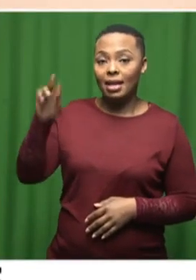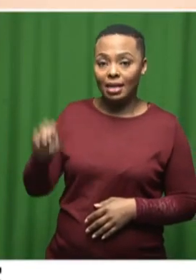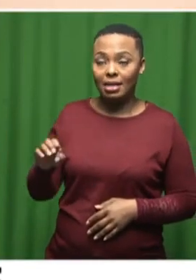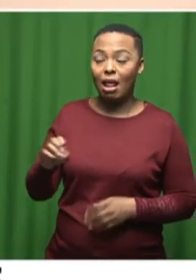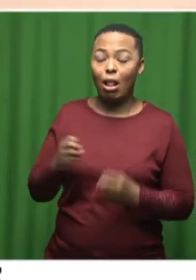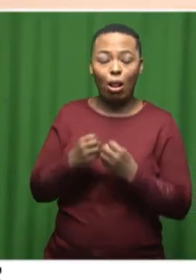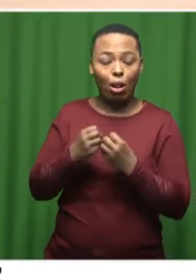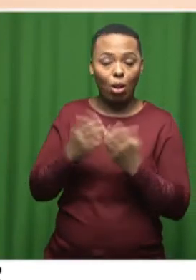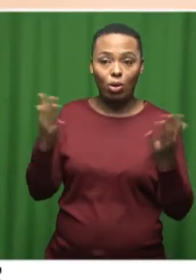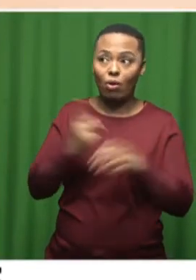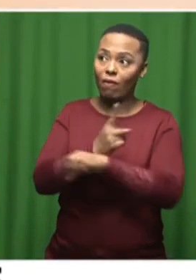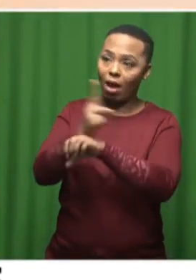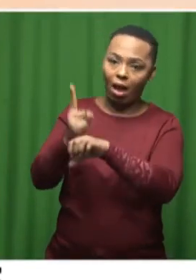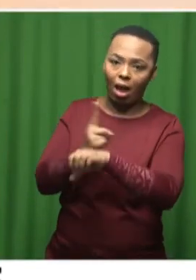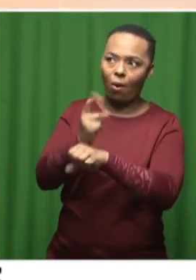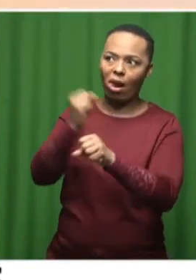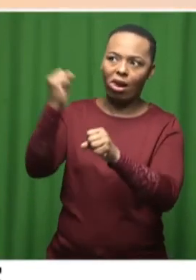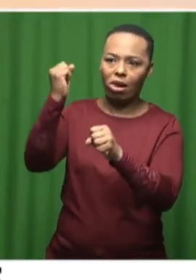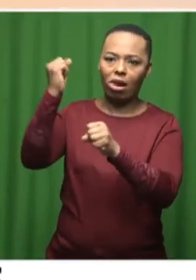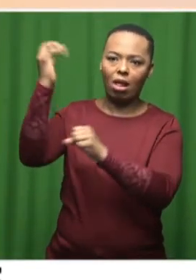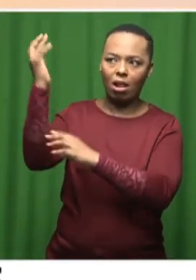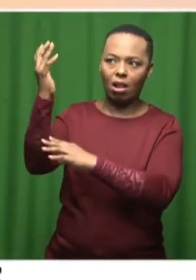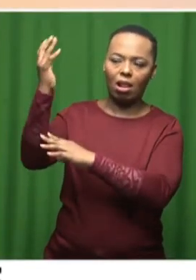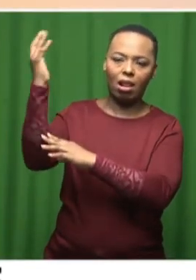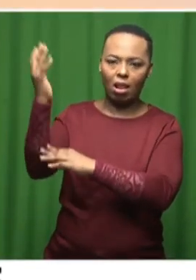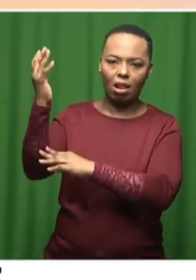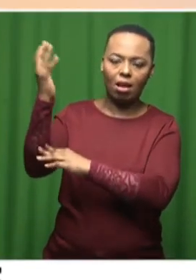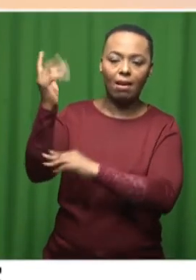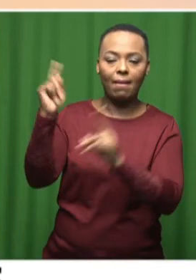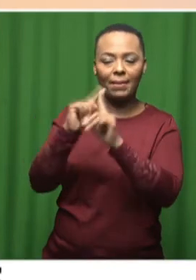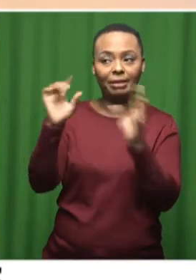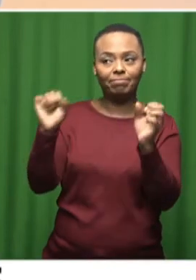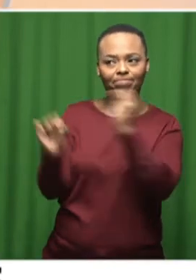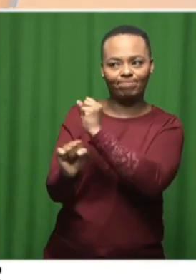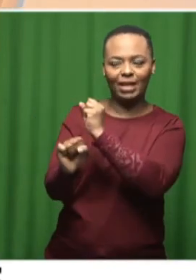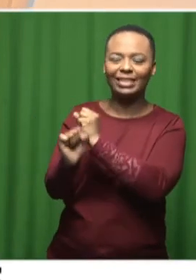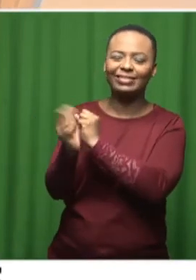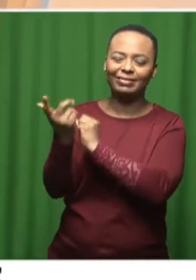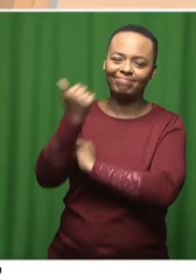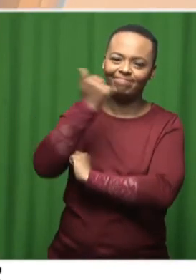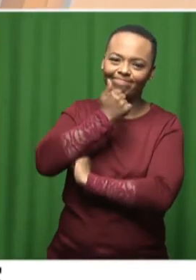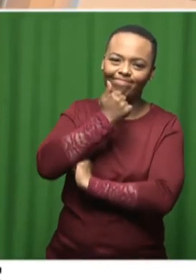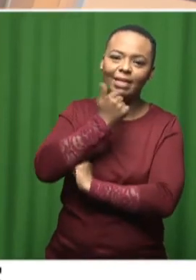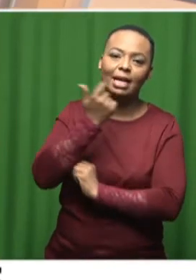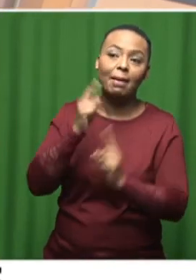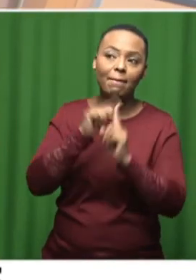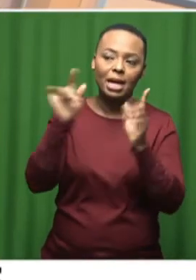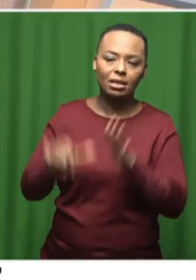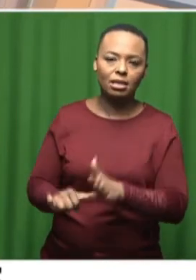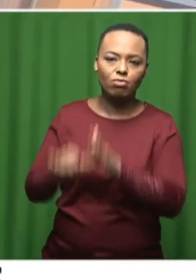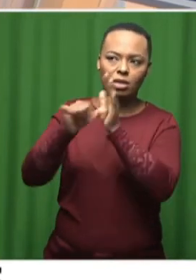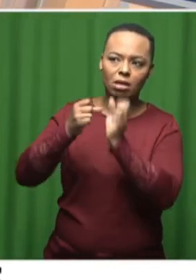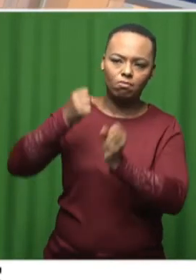many more hours on this, but of course we have to park it there. But I think so important